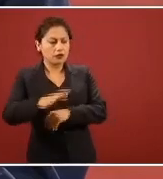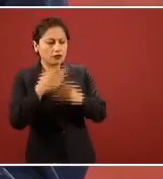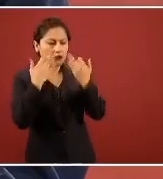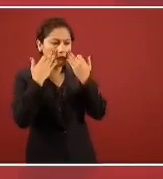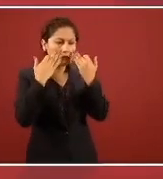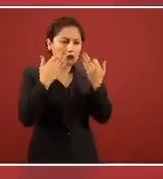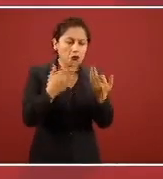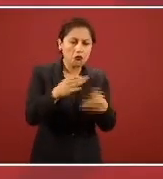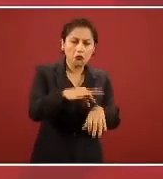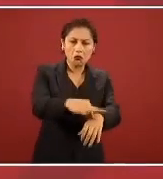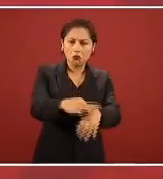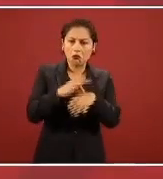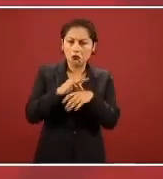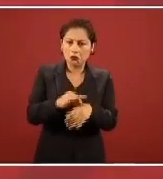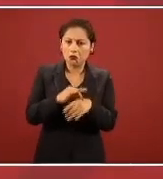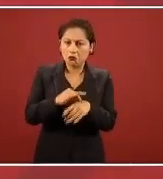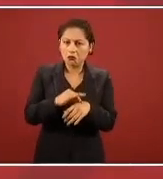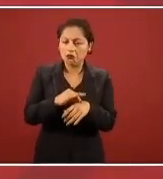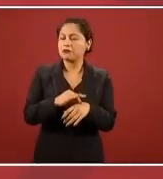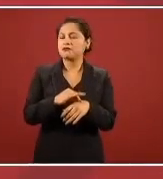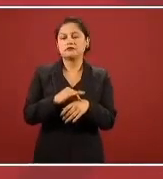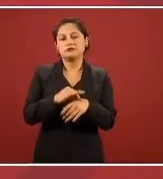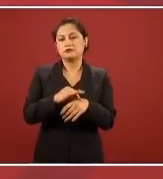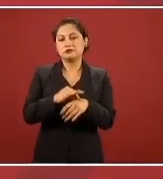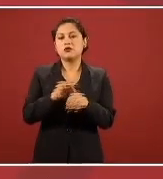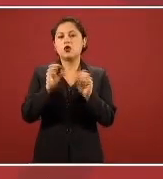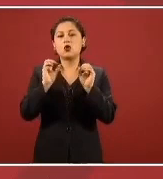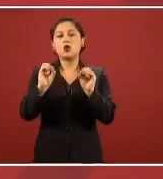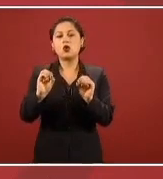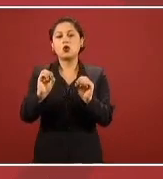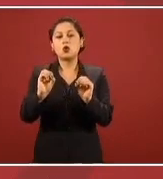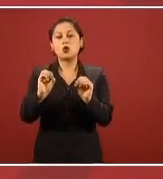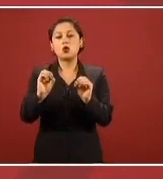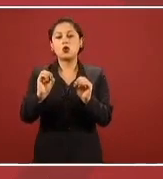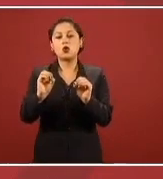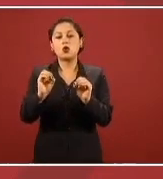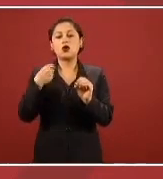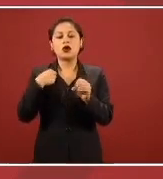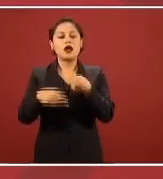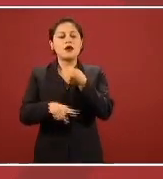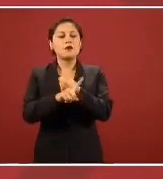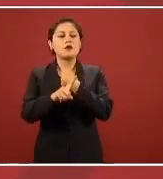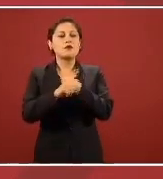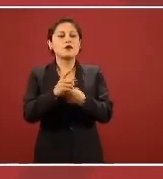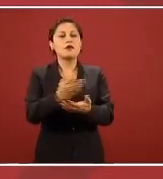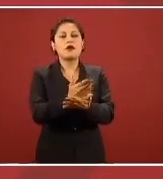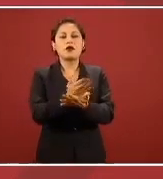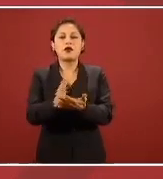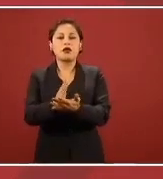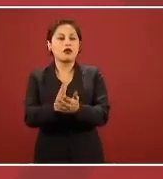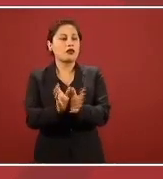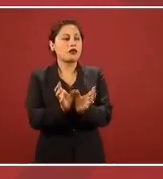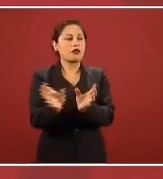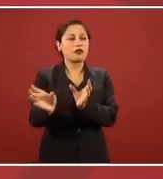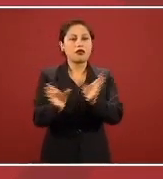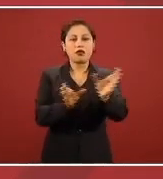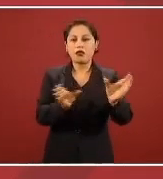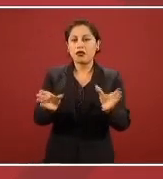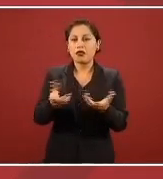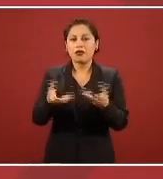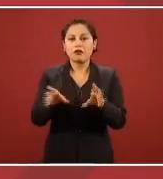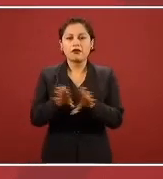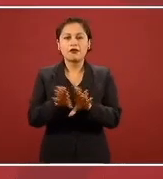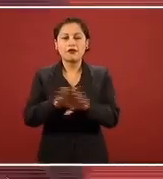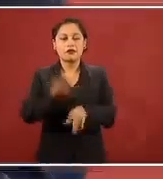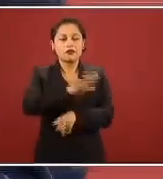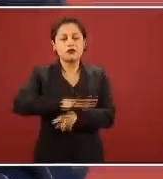O administrar. Or to administer el conflicto, el problema, the conflict, el sufrimiento, the problem, the suffering de la gente, en